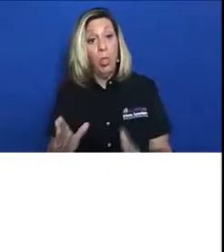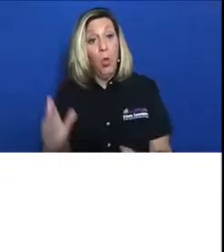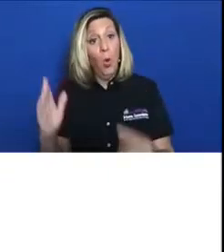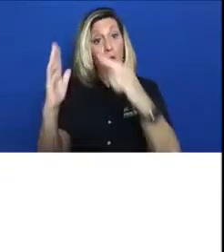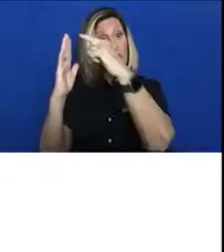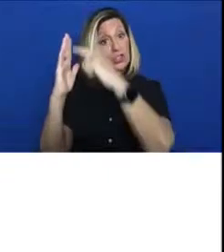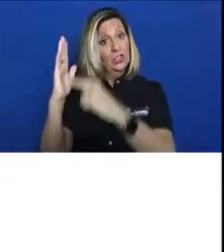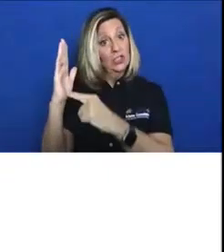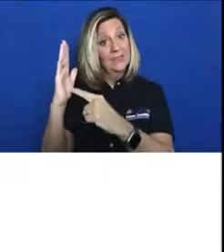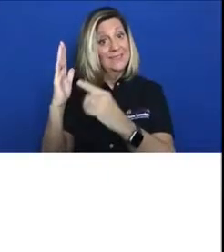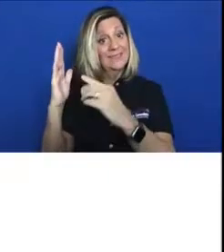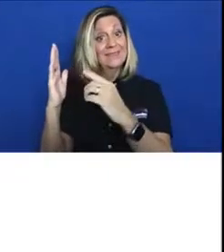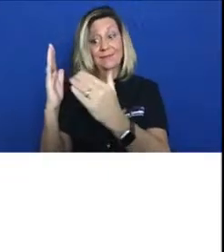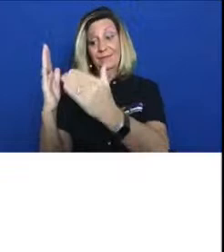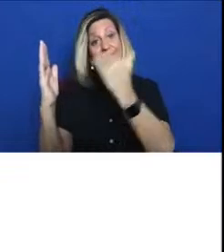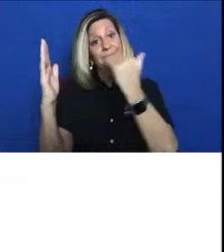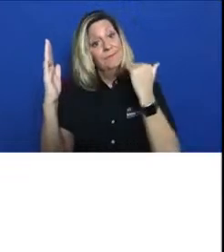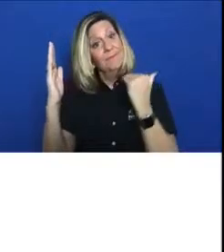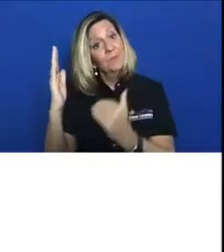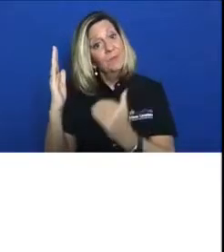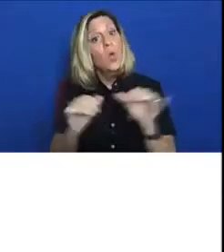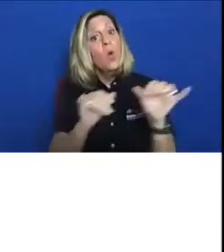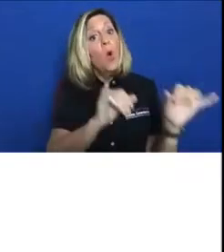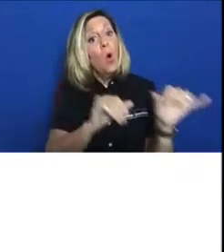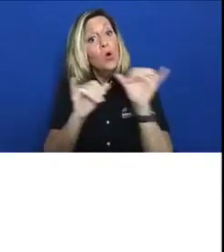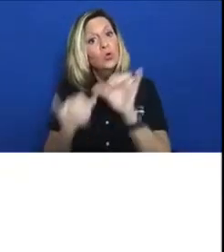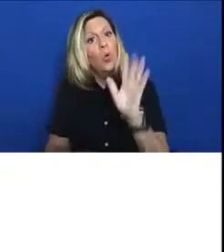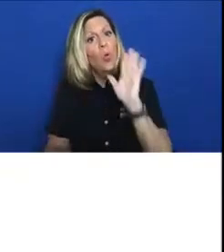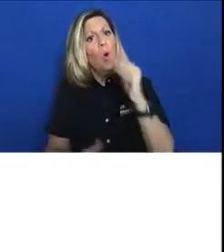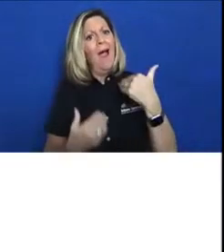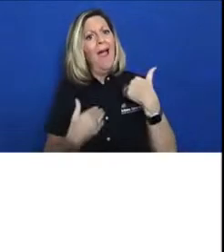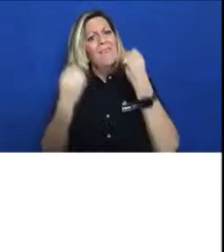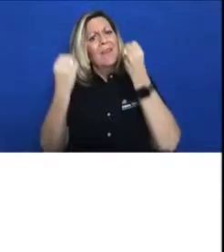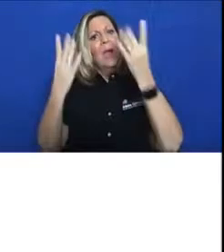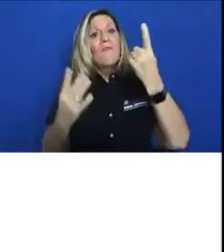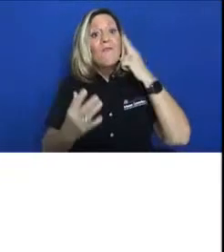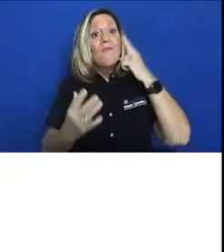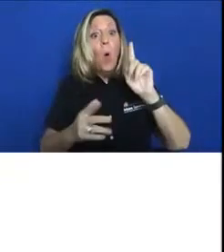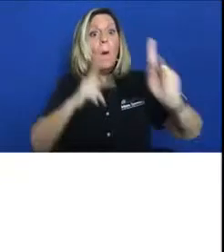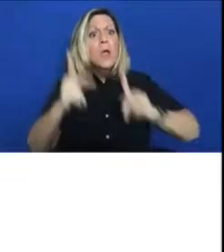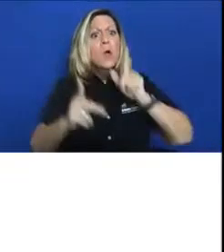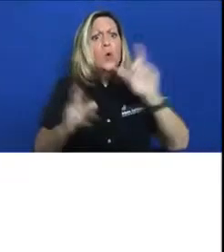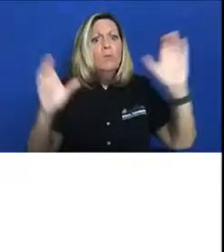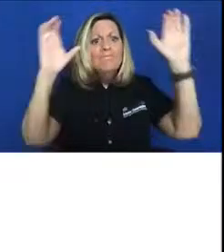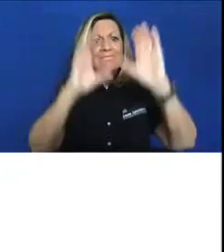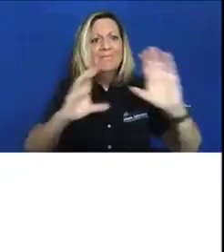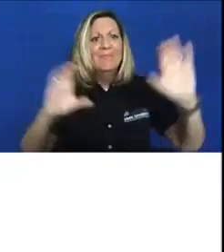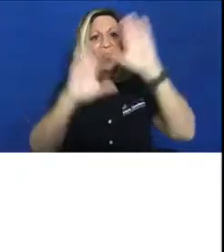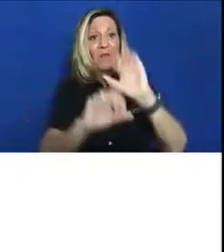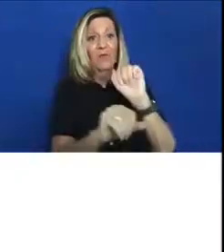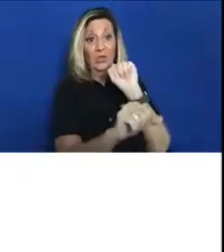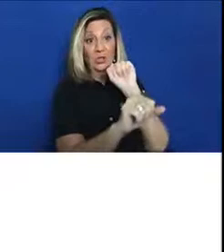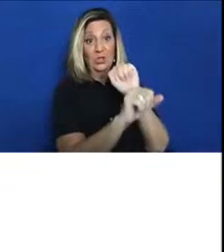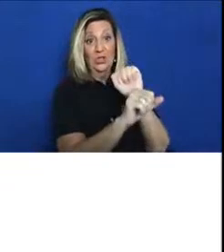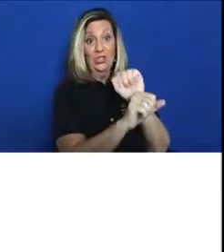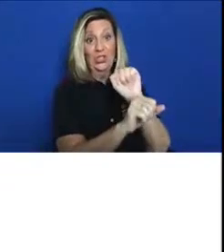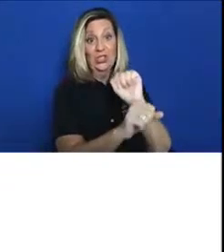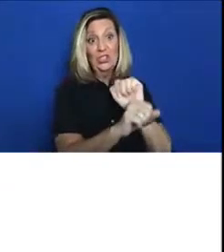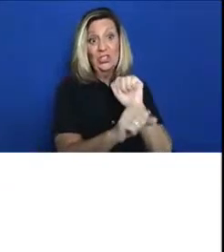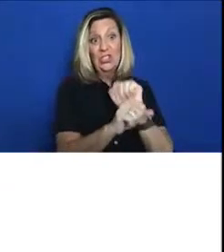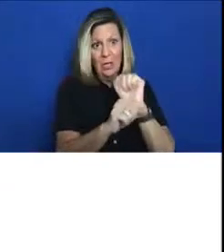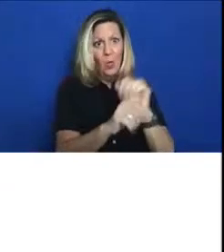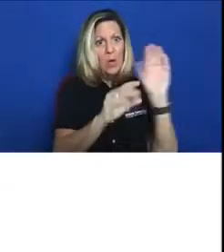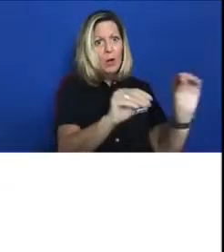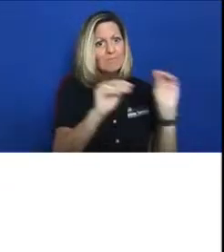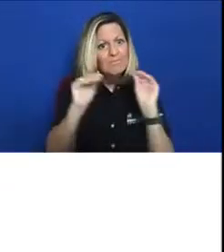and that information is going to be for employers. There's also going to be information for people who are